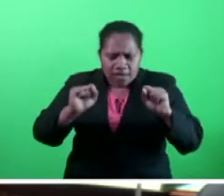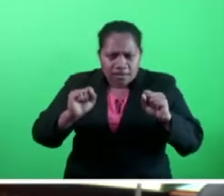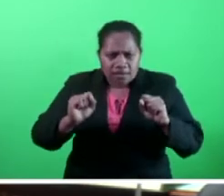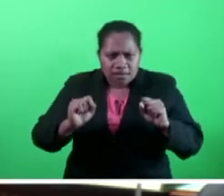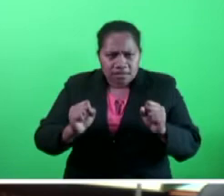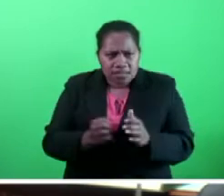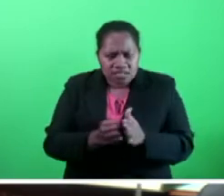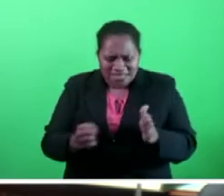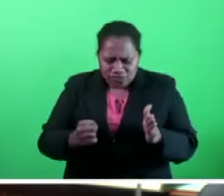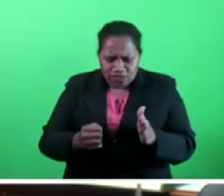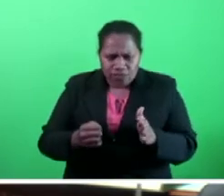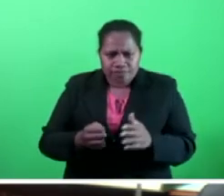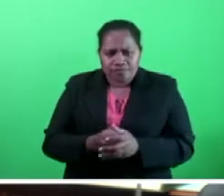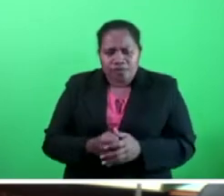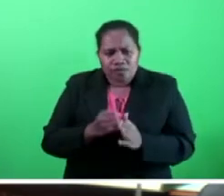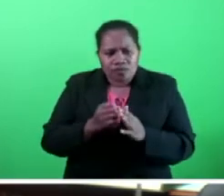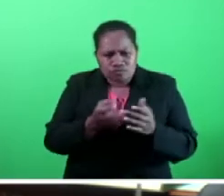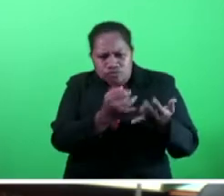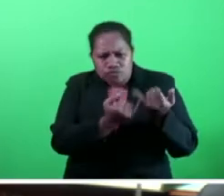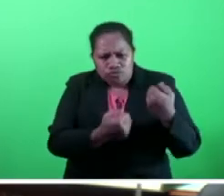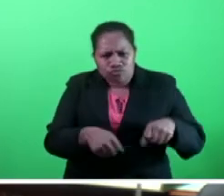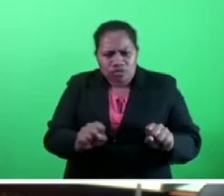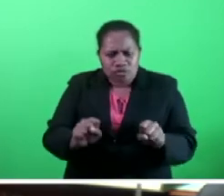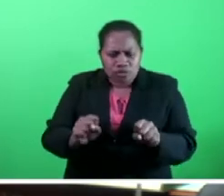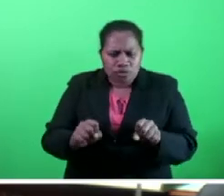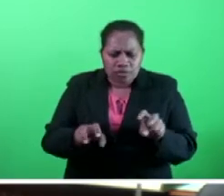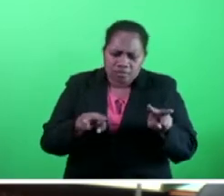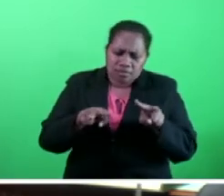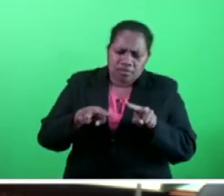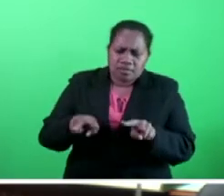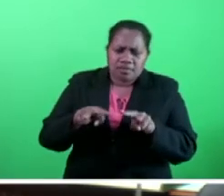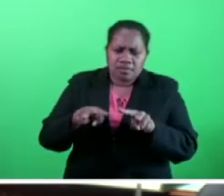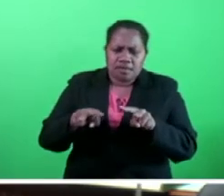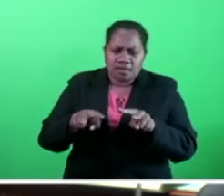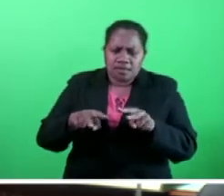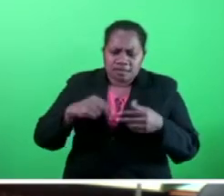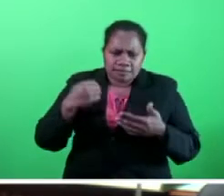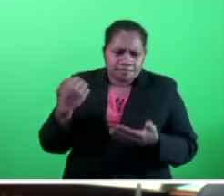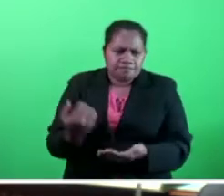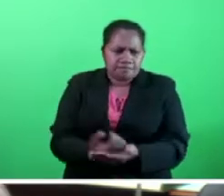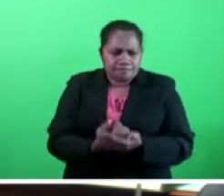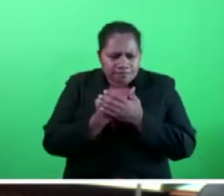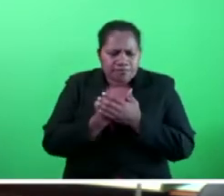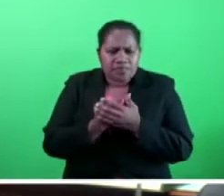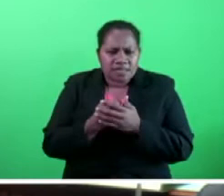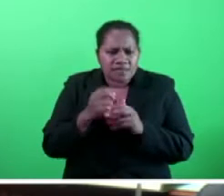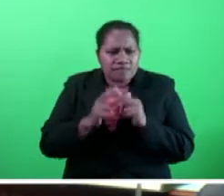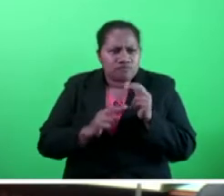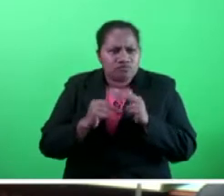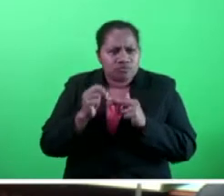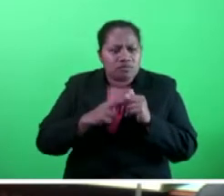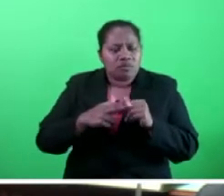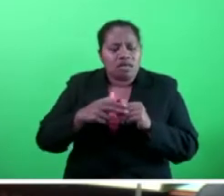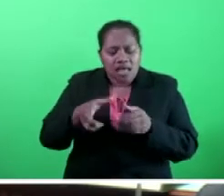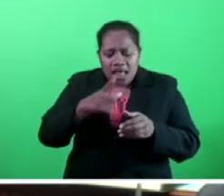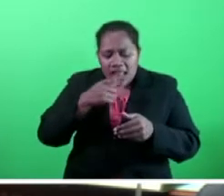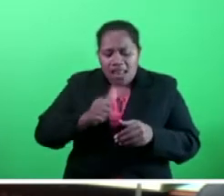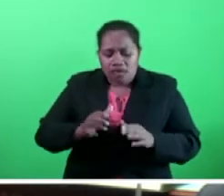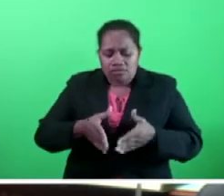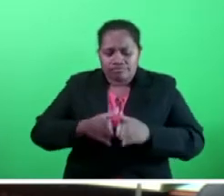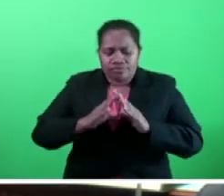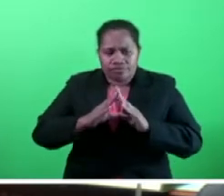intervention strategy. We are looking at securing the physical infrastructure that will allow establishment of new beef